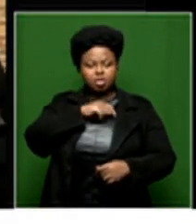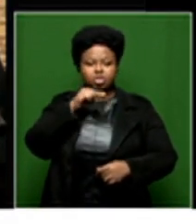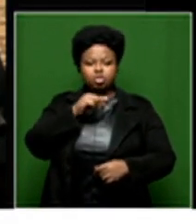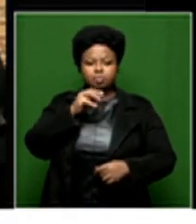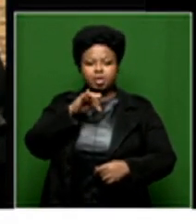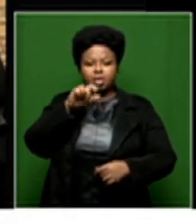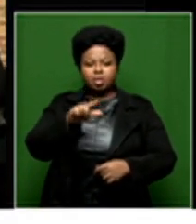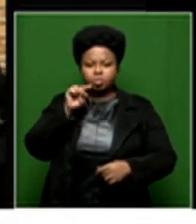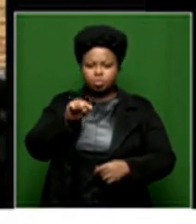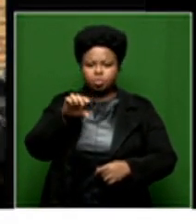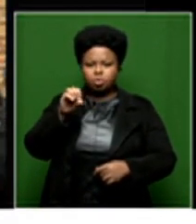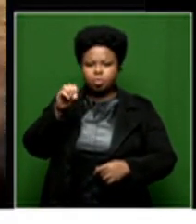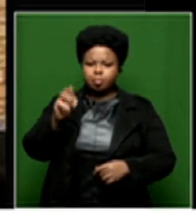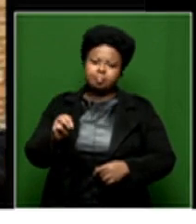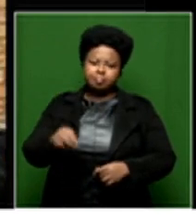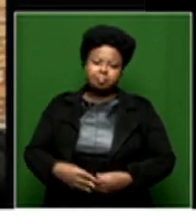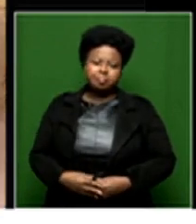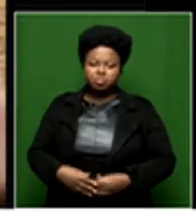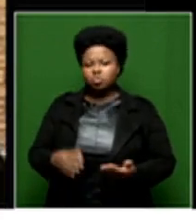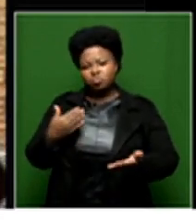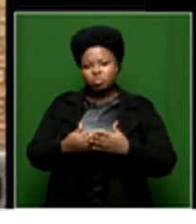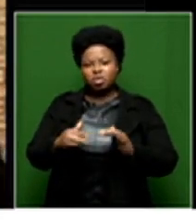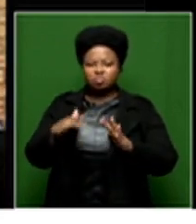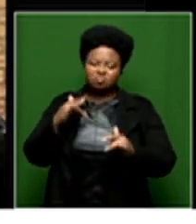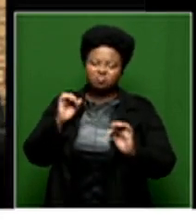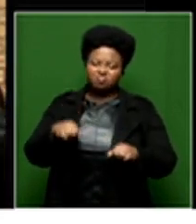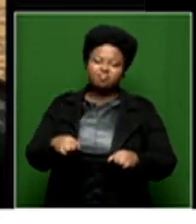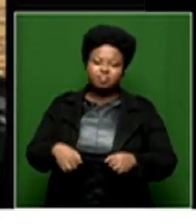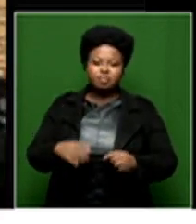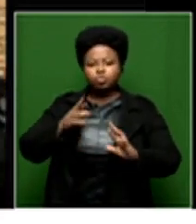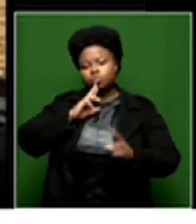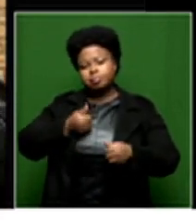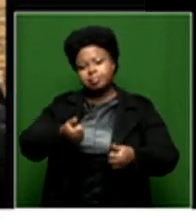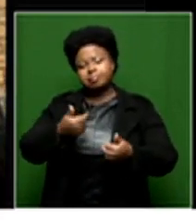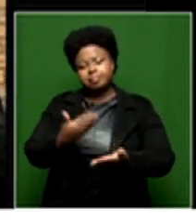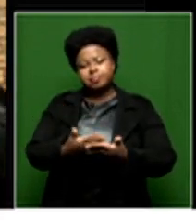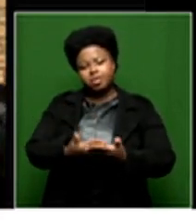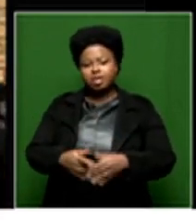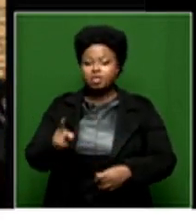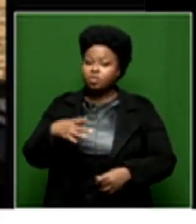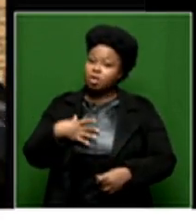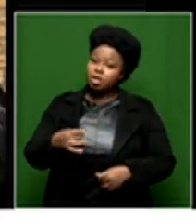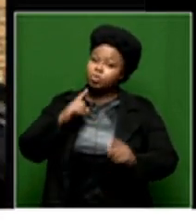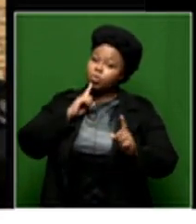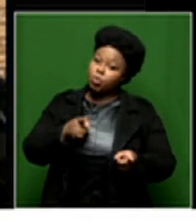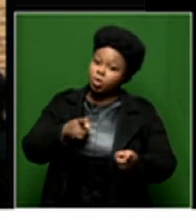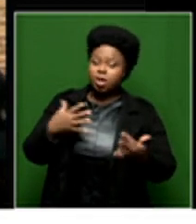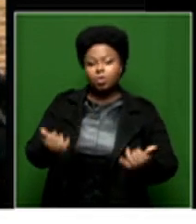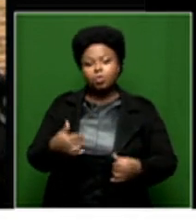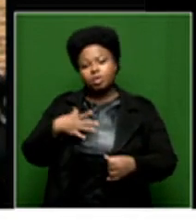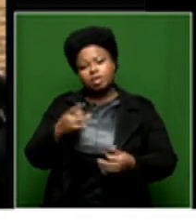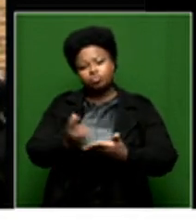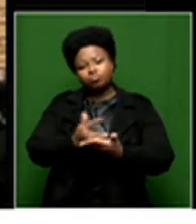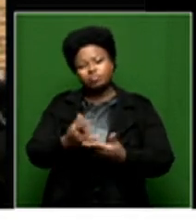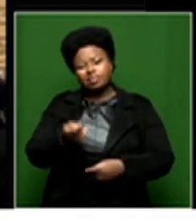phirihicecream@gmail.com. Yes, you can DM us there or email us there, and then we'll reply to you if you would like to order or you'd like to talk